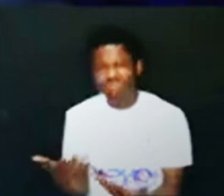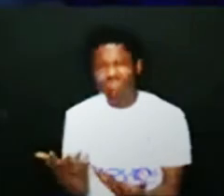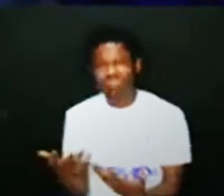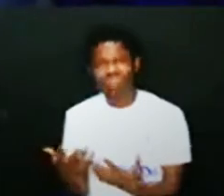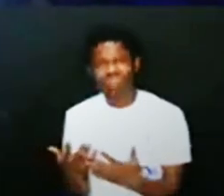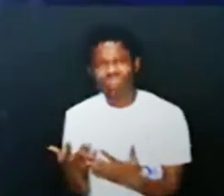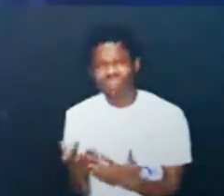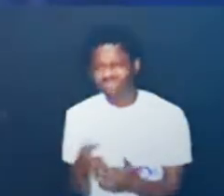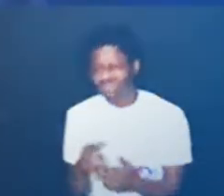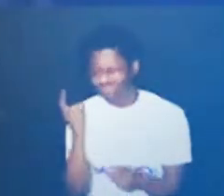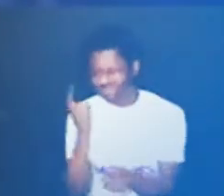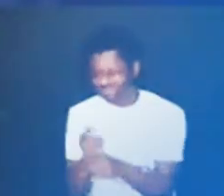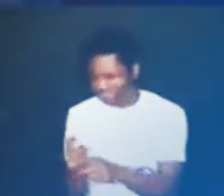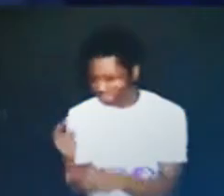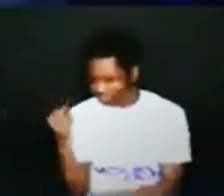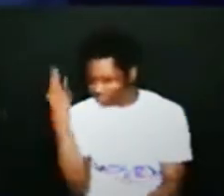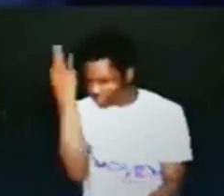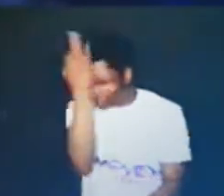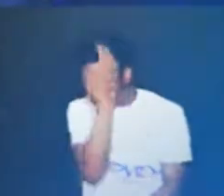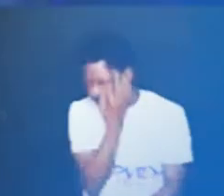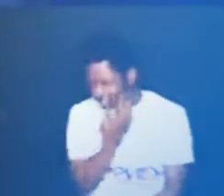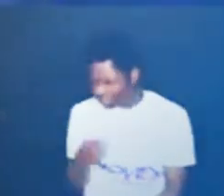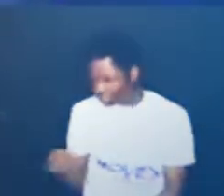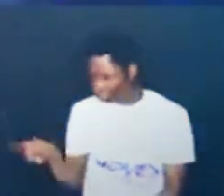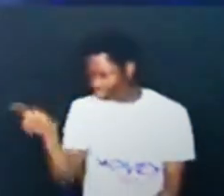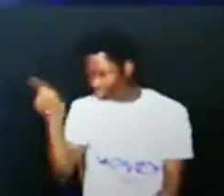you can look at your whole physique.